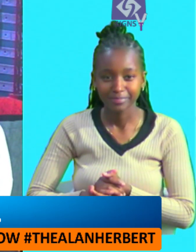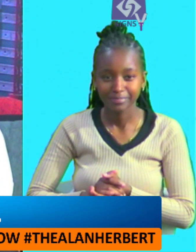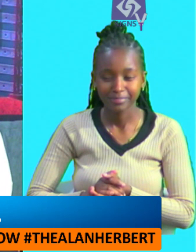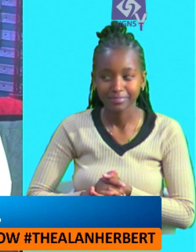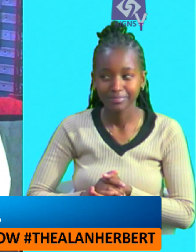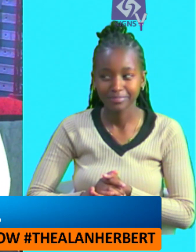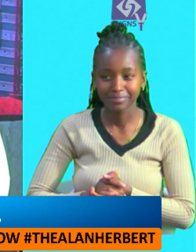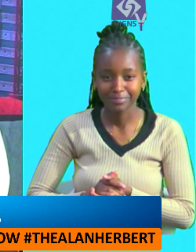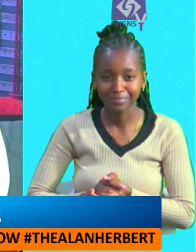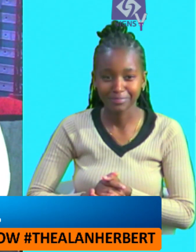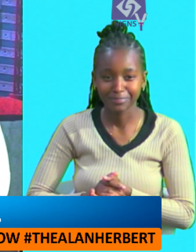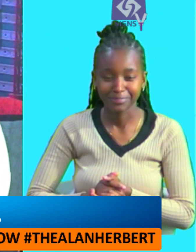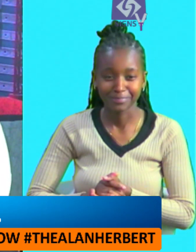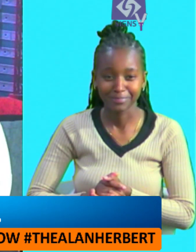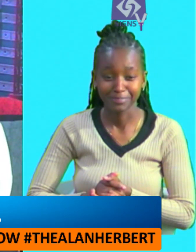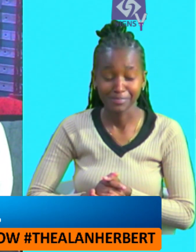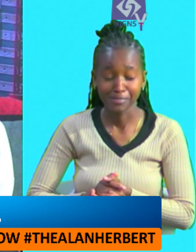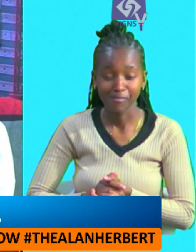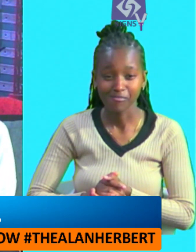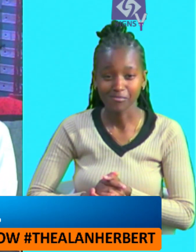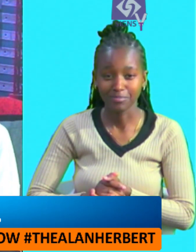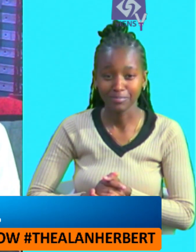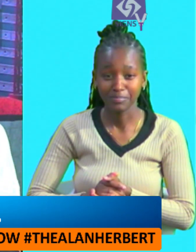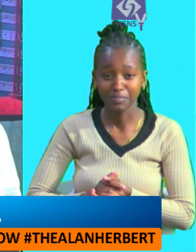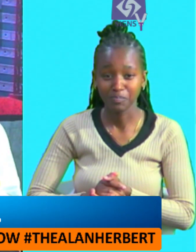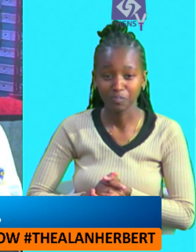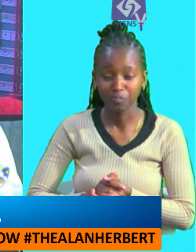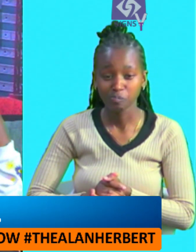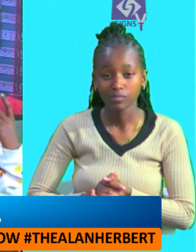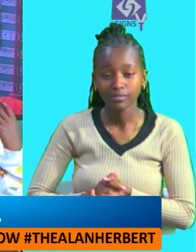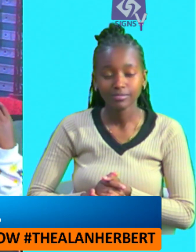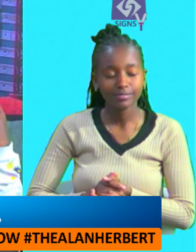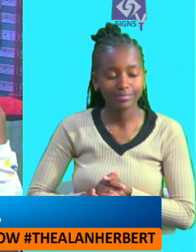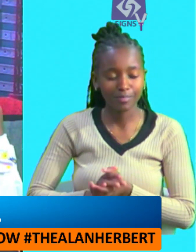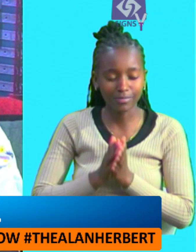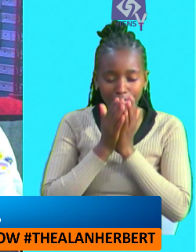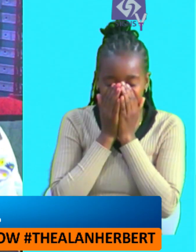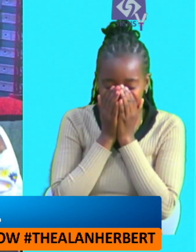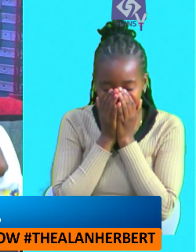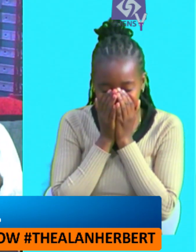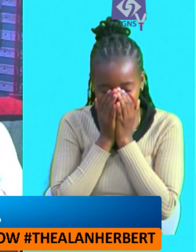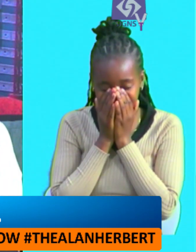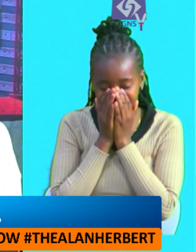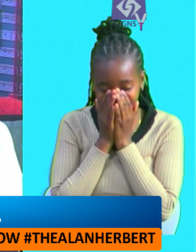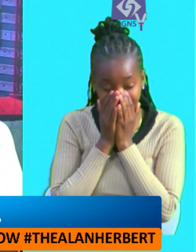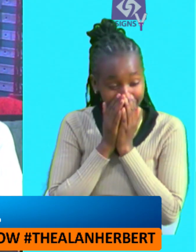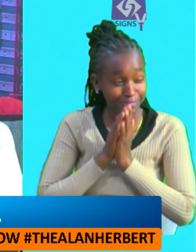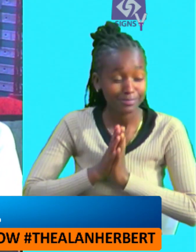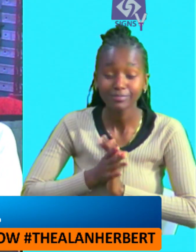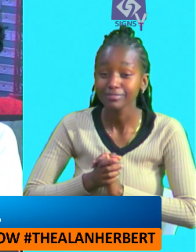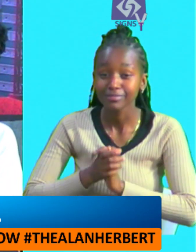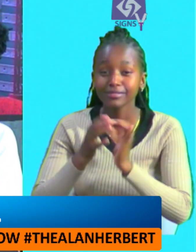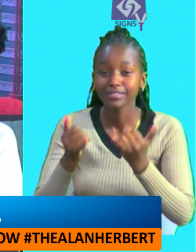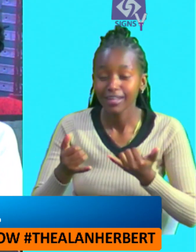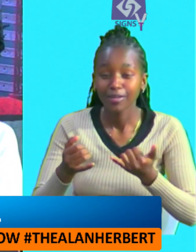you. Yeah? There is Flacco who is giving you some really hot comedy. Mbona unasema nini wangu, favorites wangu? Because najua vitu